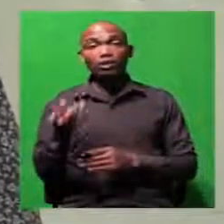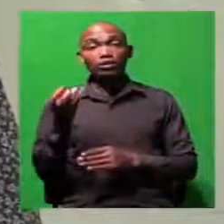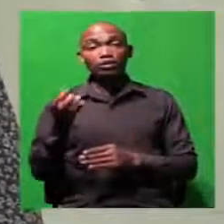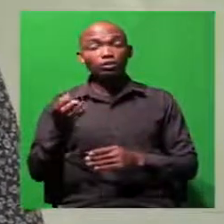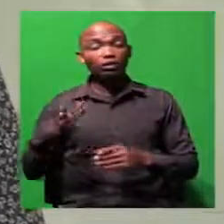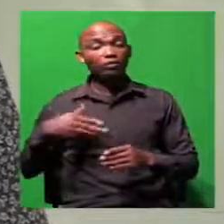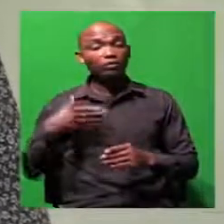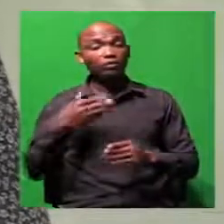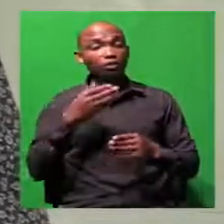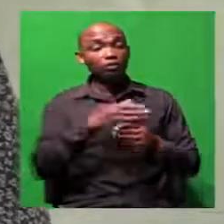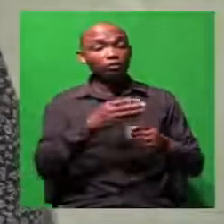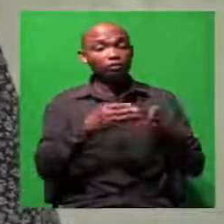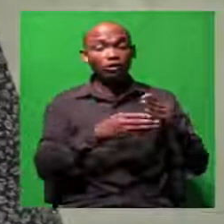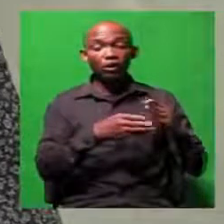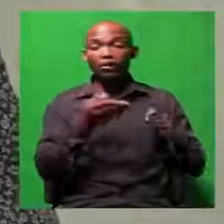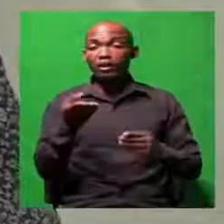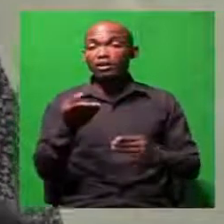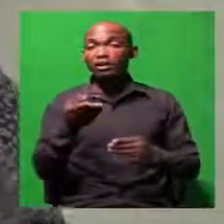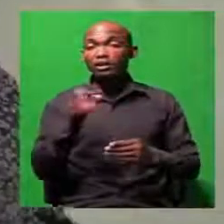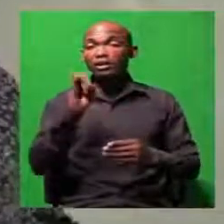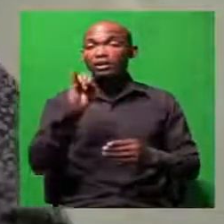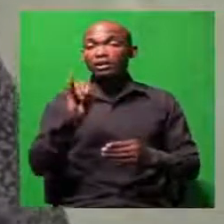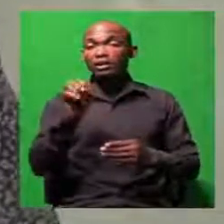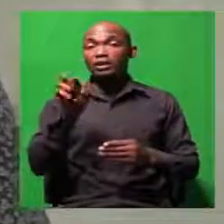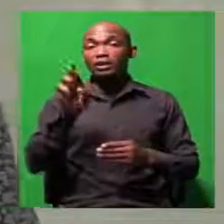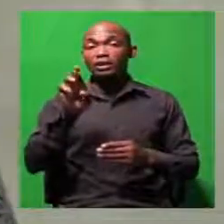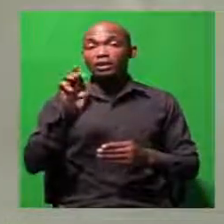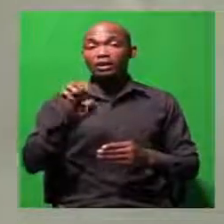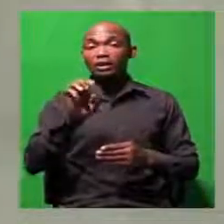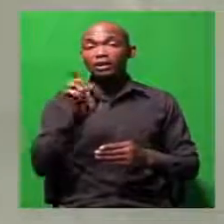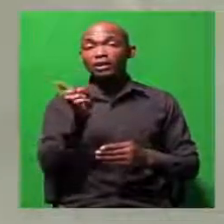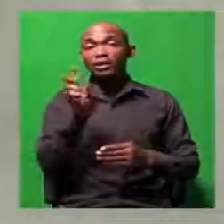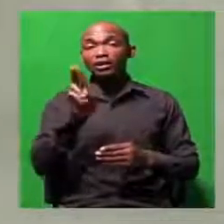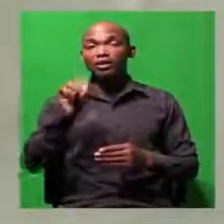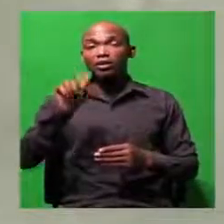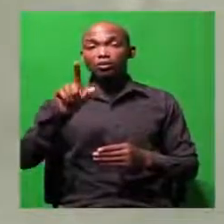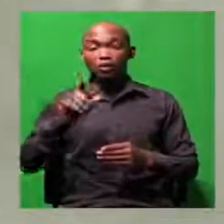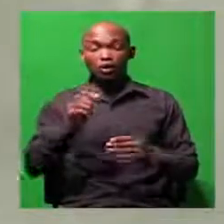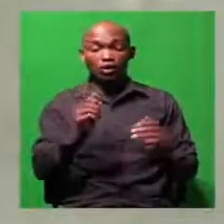the irregular object. This is the irregular object.